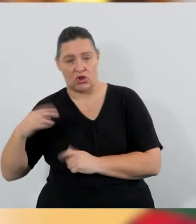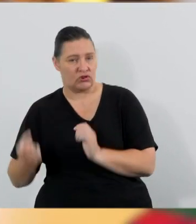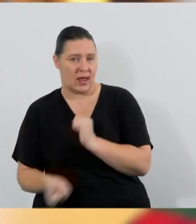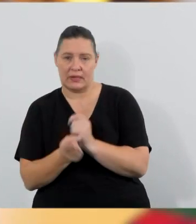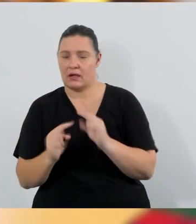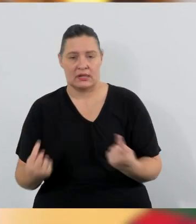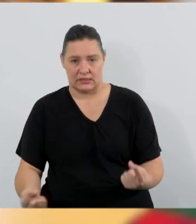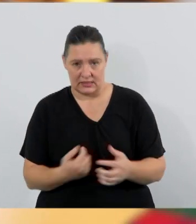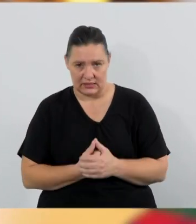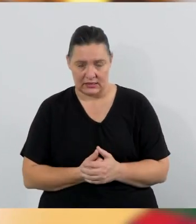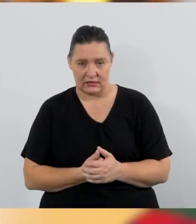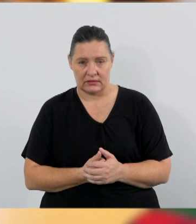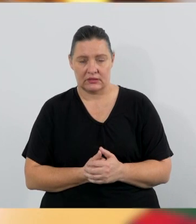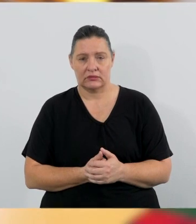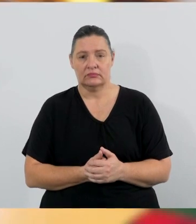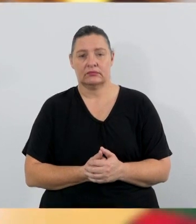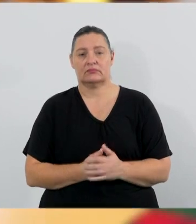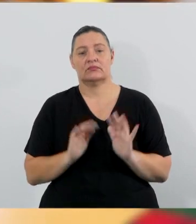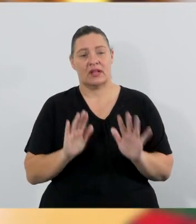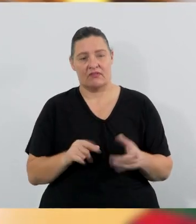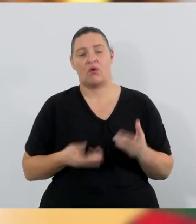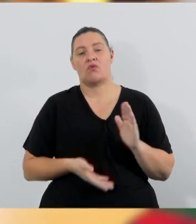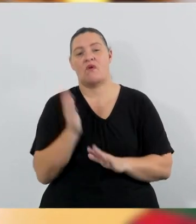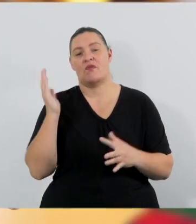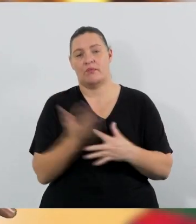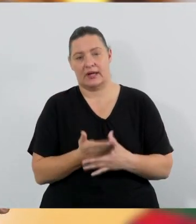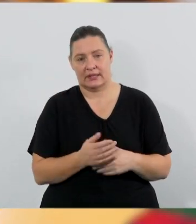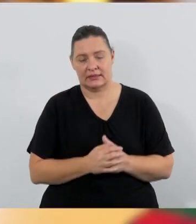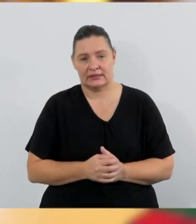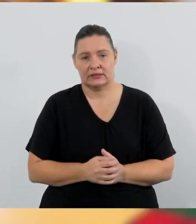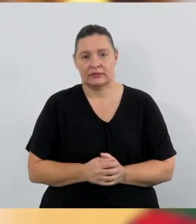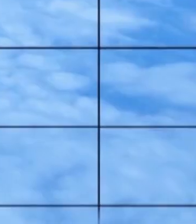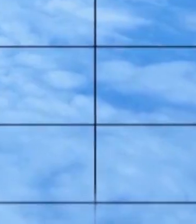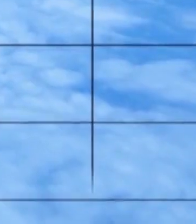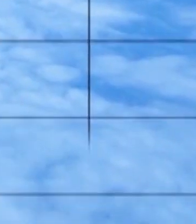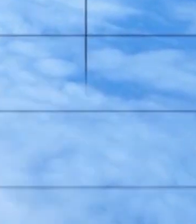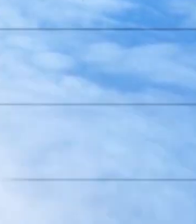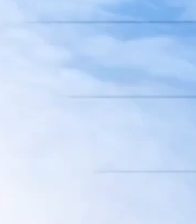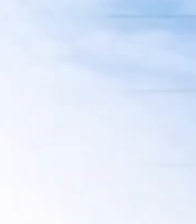take place. So I'm going to leave it here for now, and we'll go to an ad break.